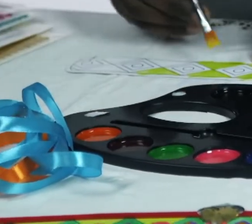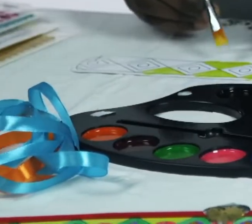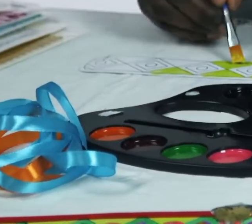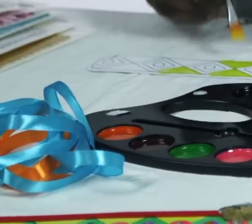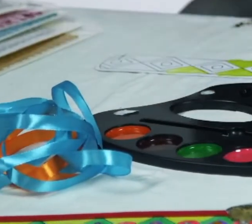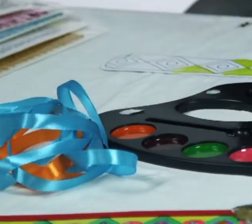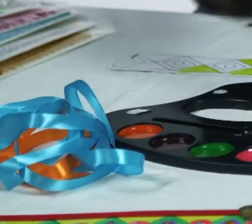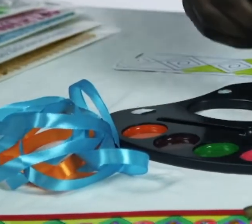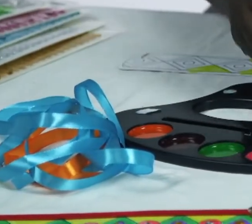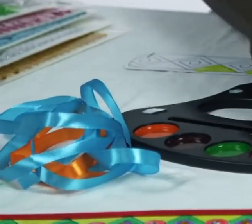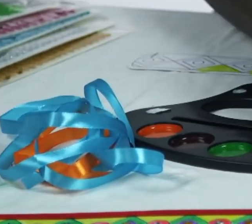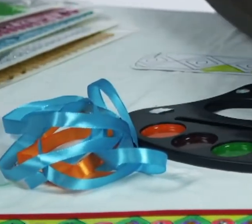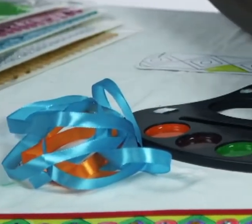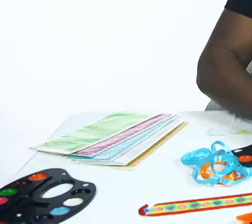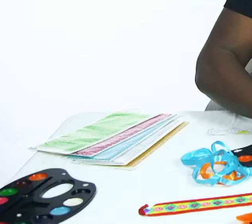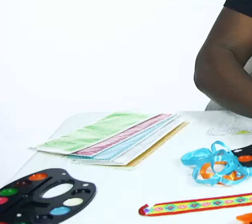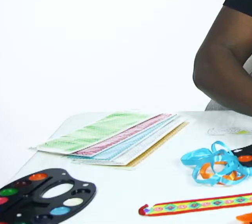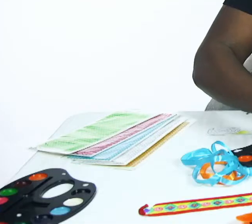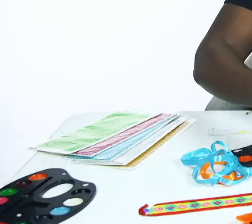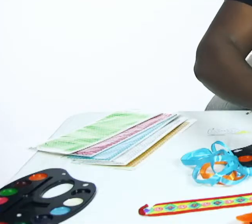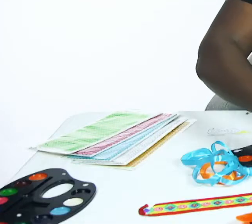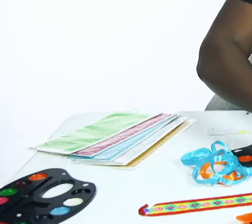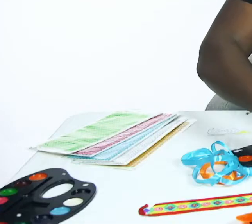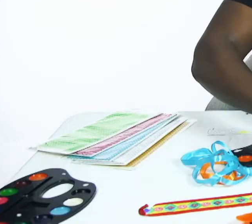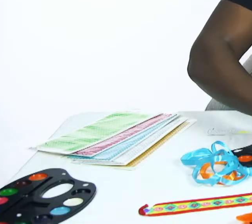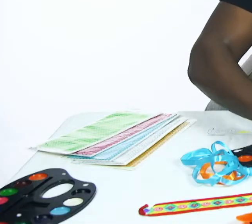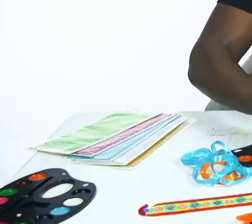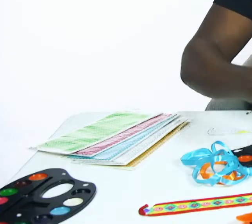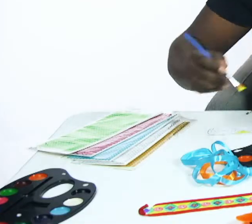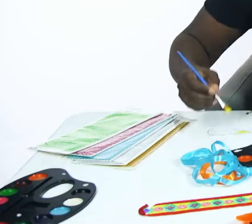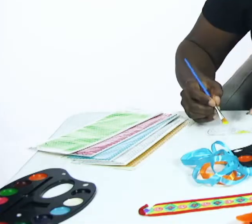Be careful so I don't get on the table.